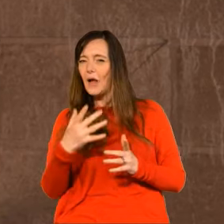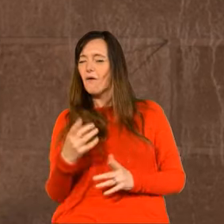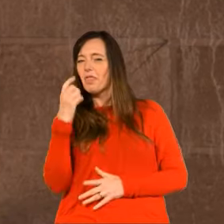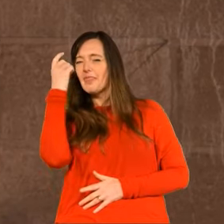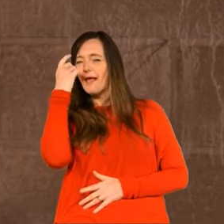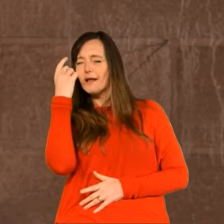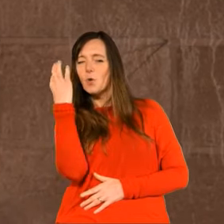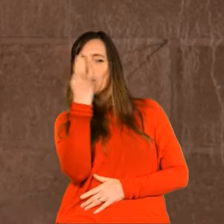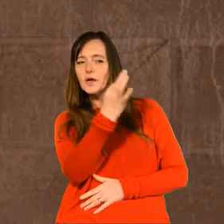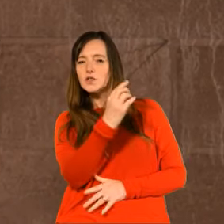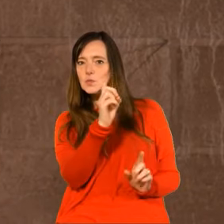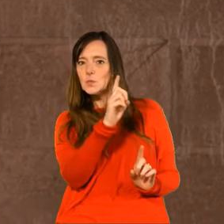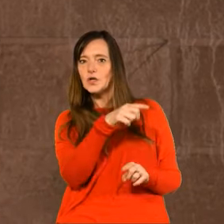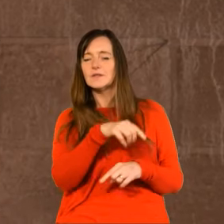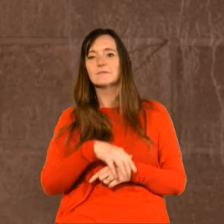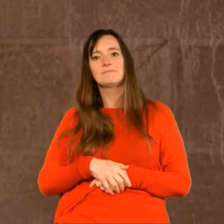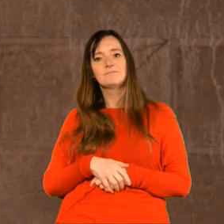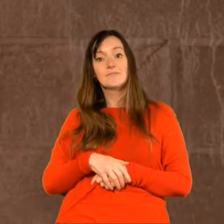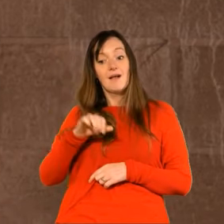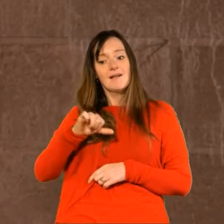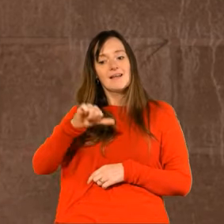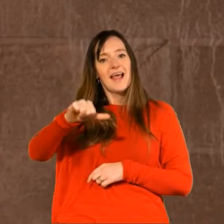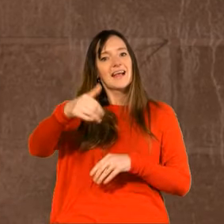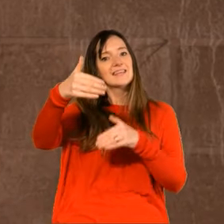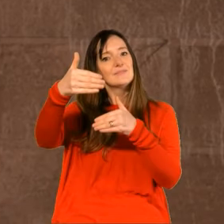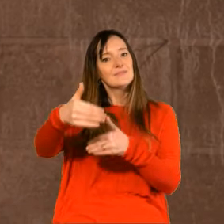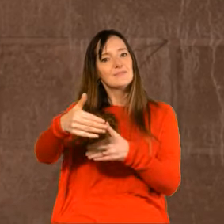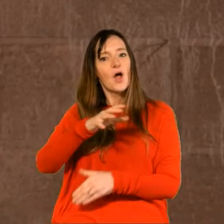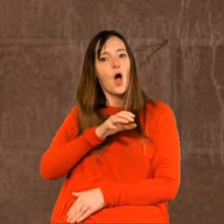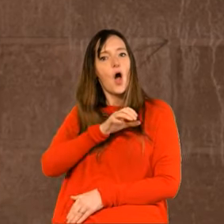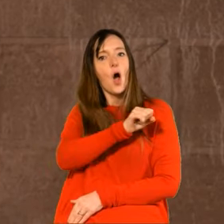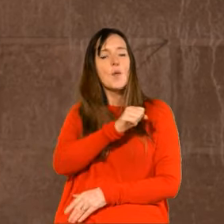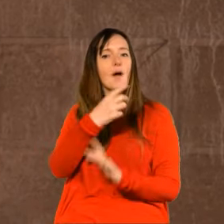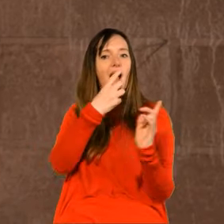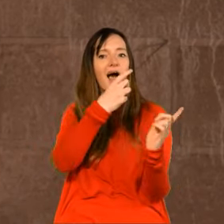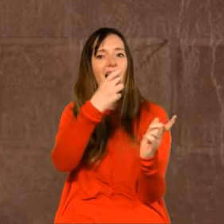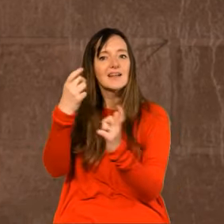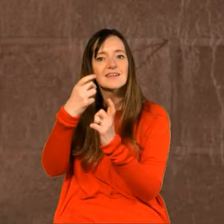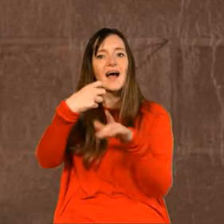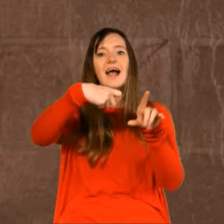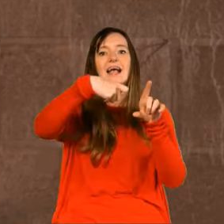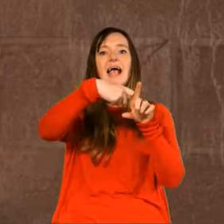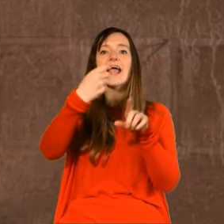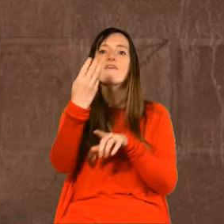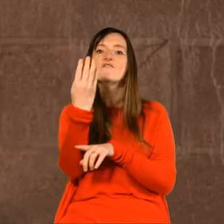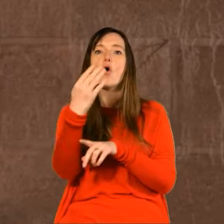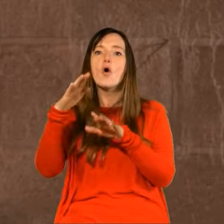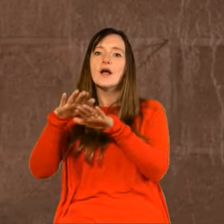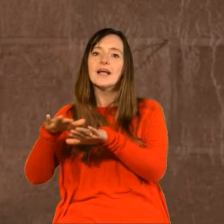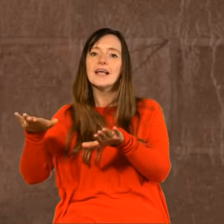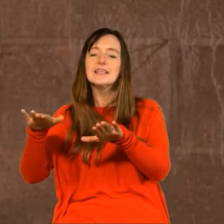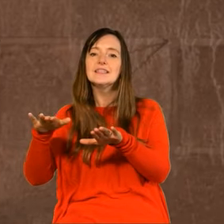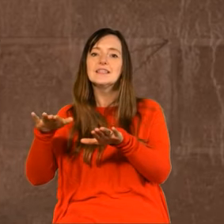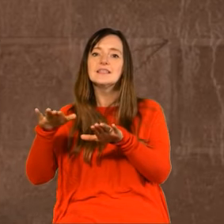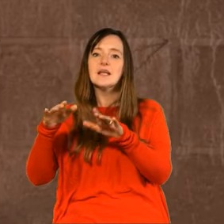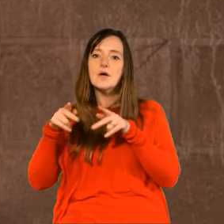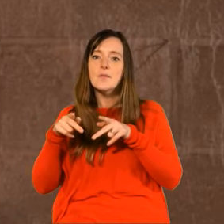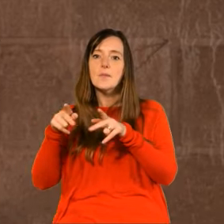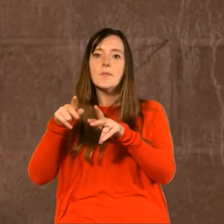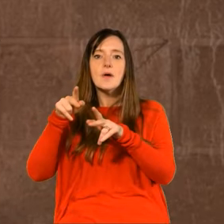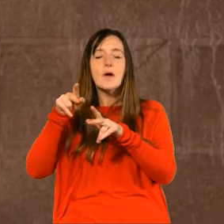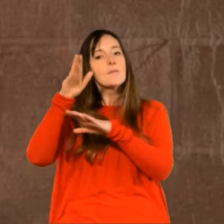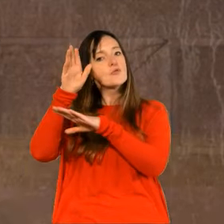ask then. We've also got our next instalment of Hope Hunters, the Keswick for Kids stream, and the Keswick Youth programme